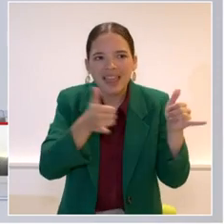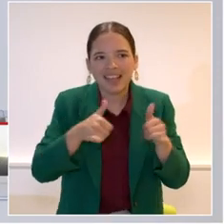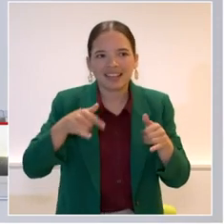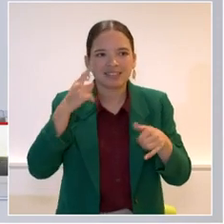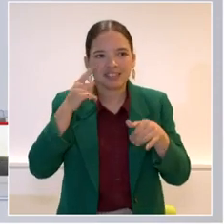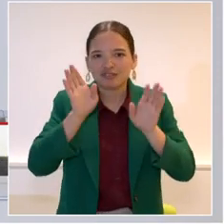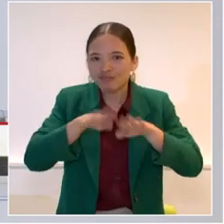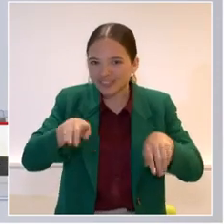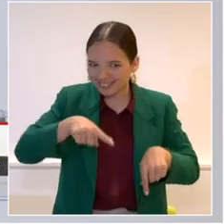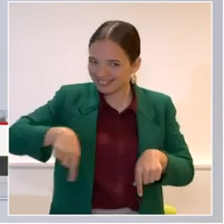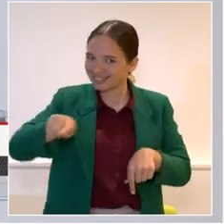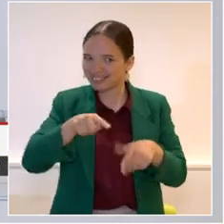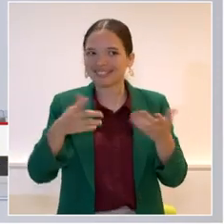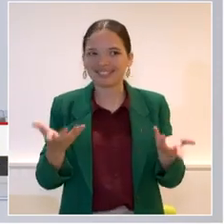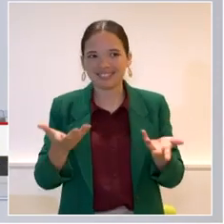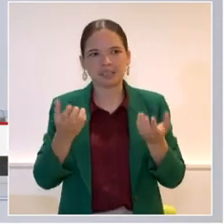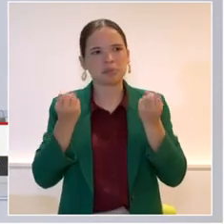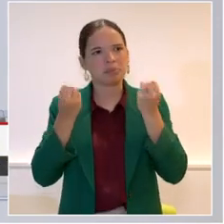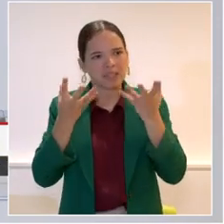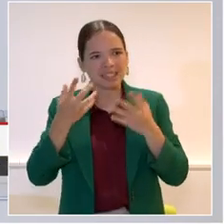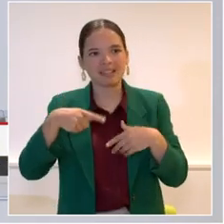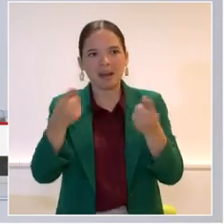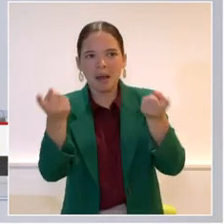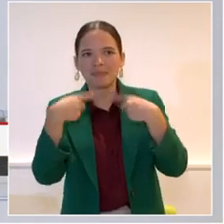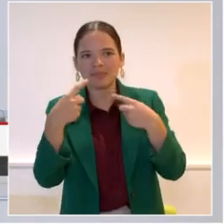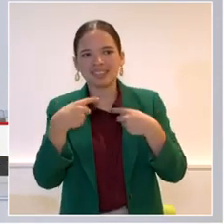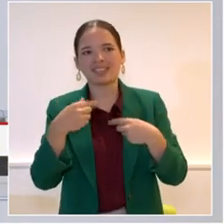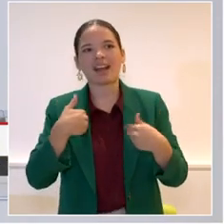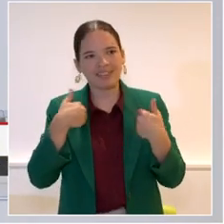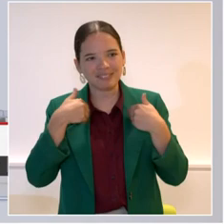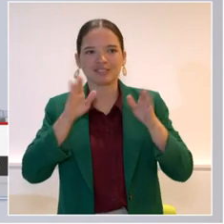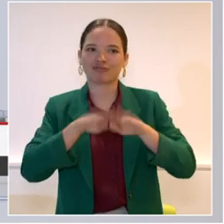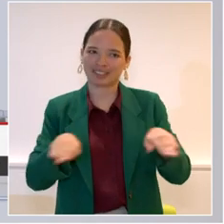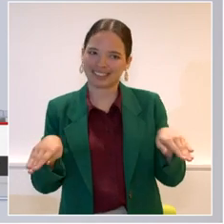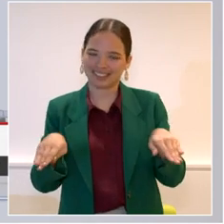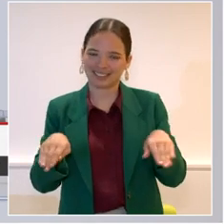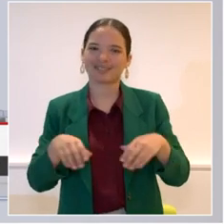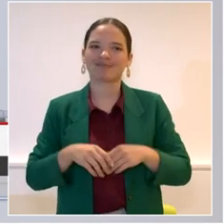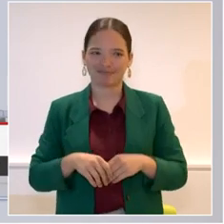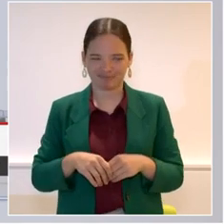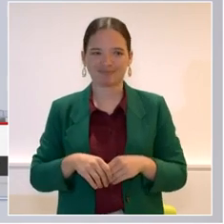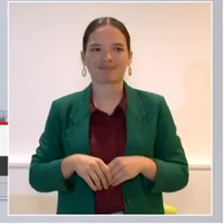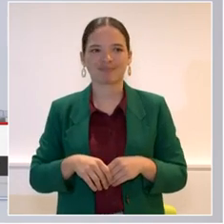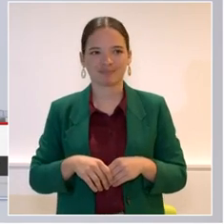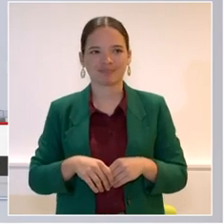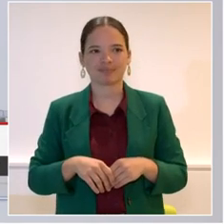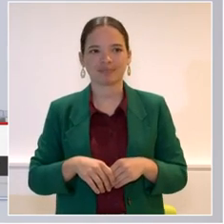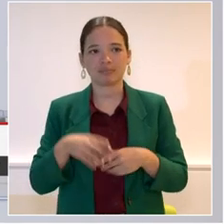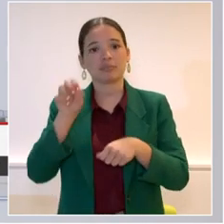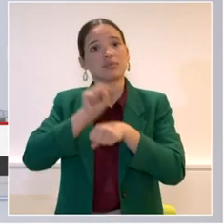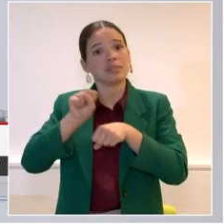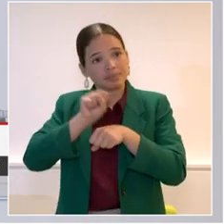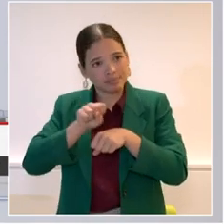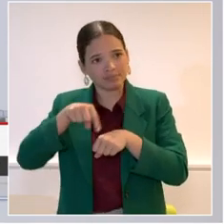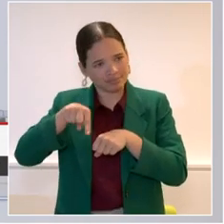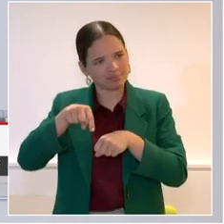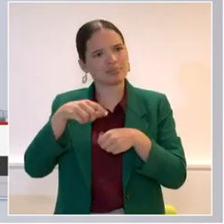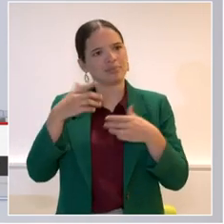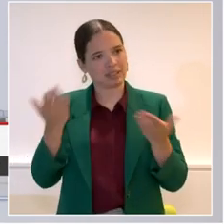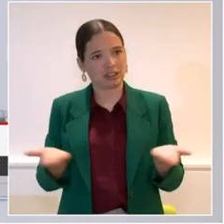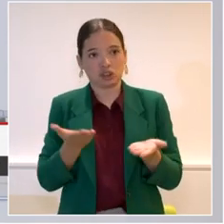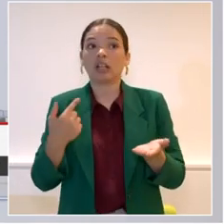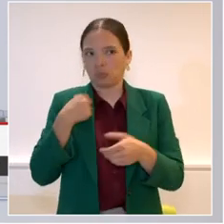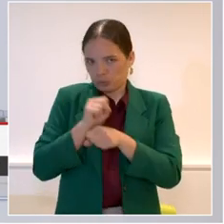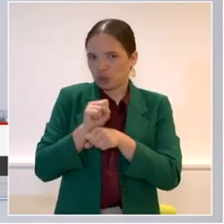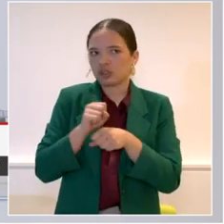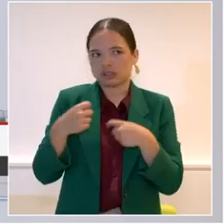give services will have young kids with them. And the work that Human Services Committee does and the workers that will be here, when people are coming in these